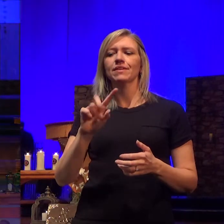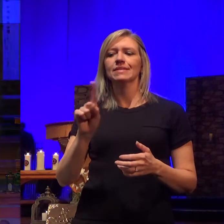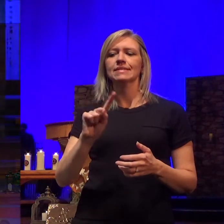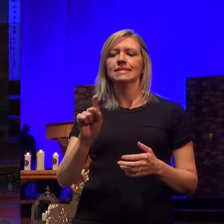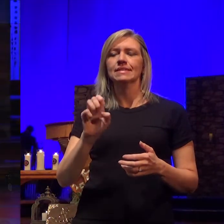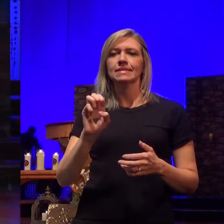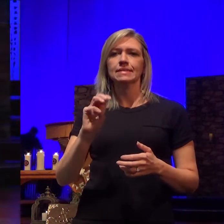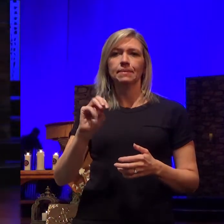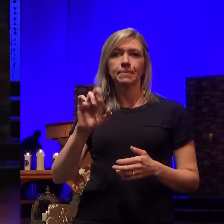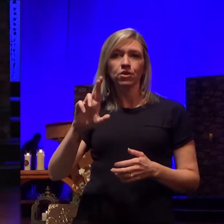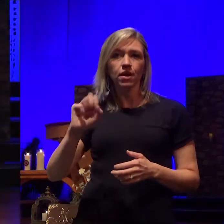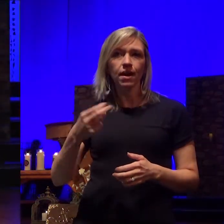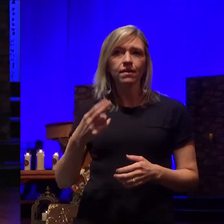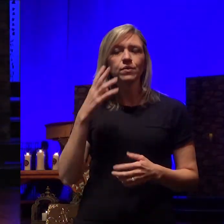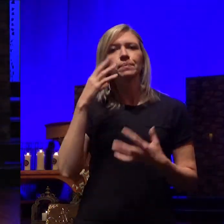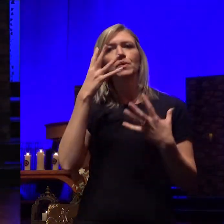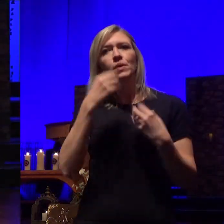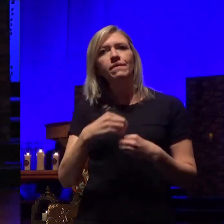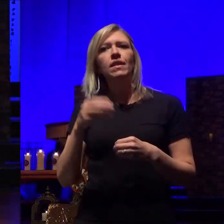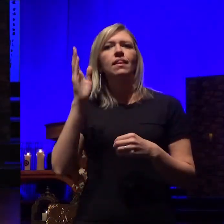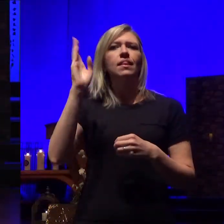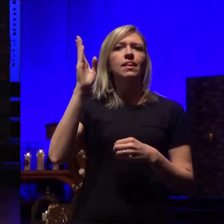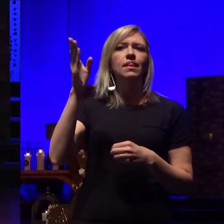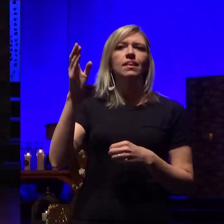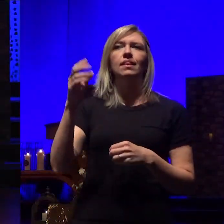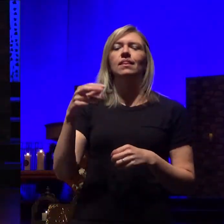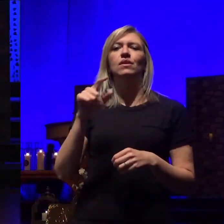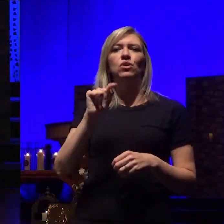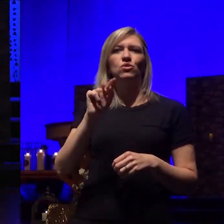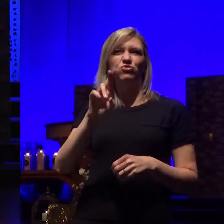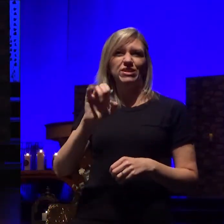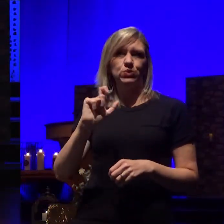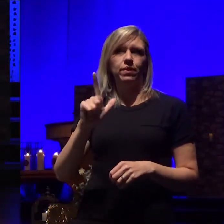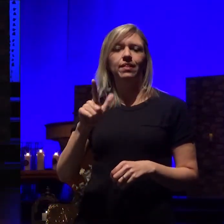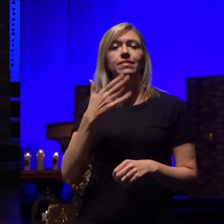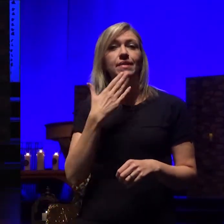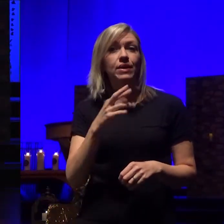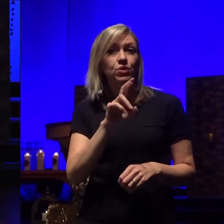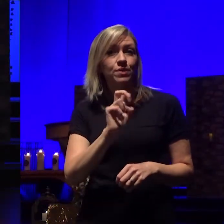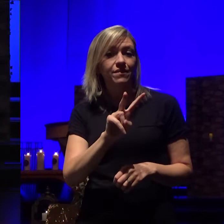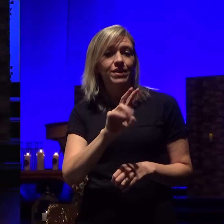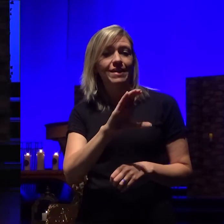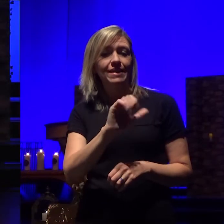that beautiful presentation and ritual. Thank you, Reverend Carol.